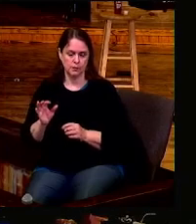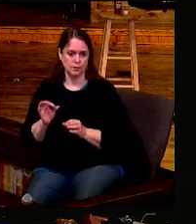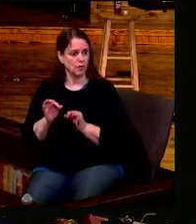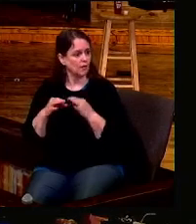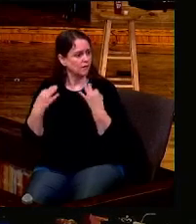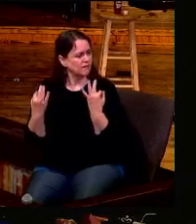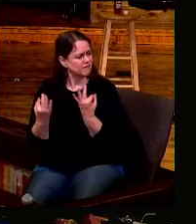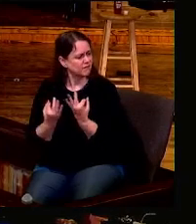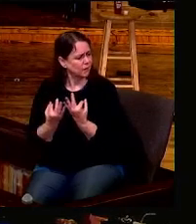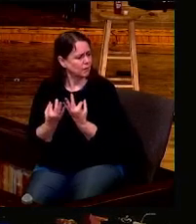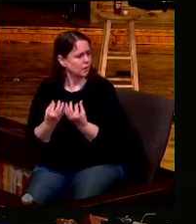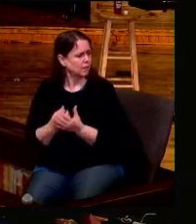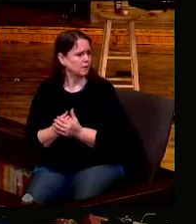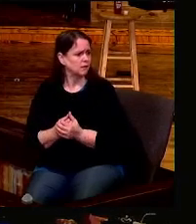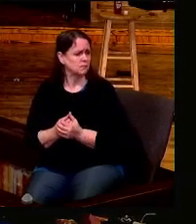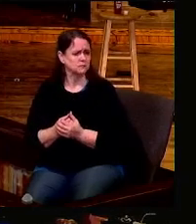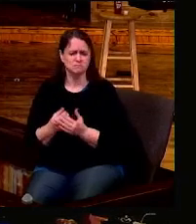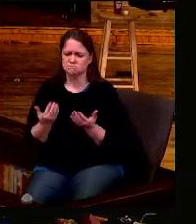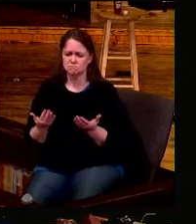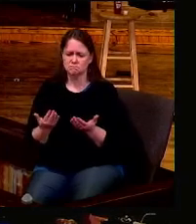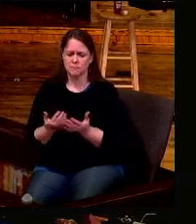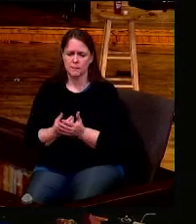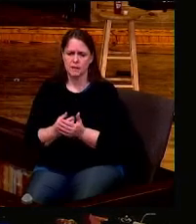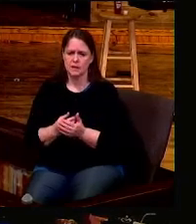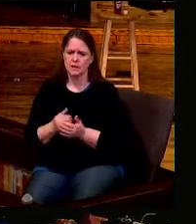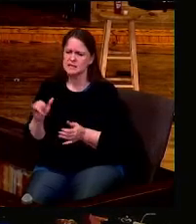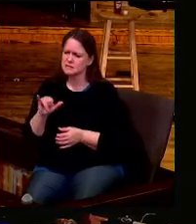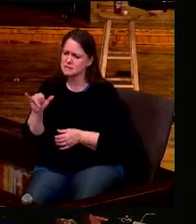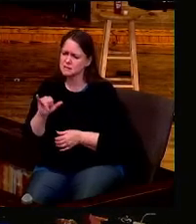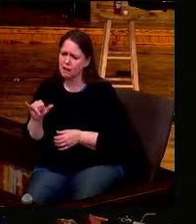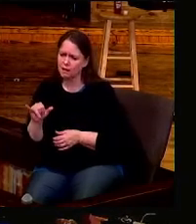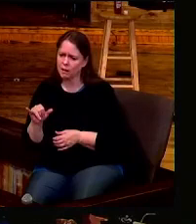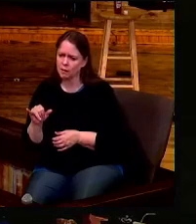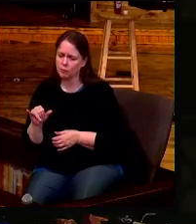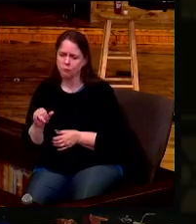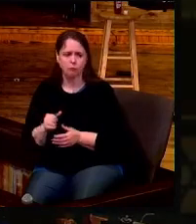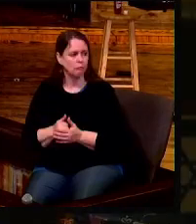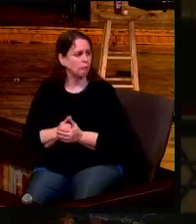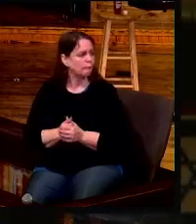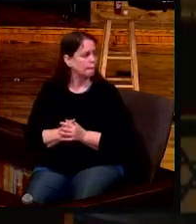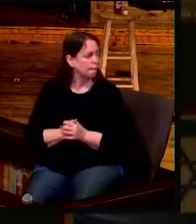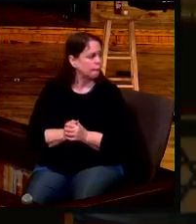I had a problem with that when we still in the cabinet shop. My wife probably still thinks I have a problem with it now.